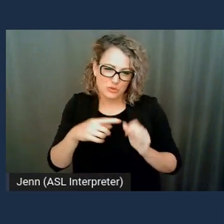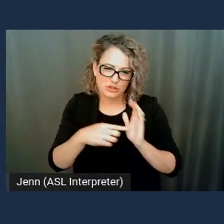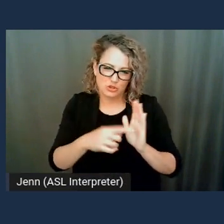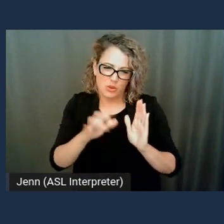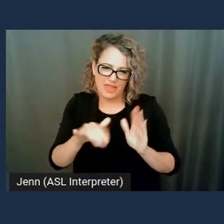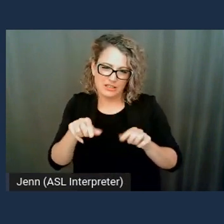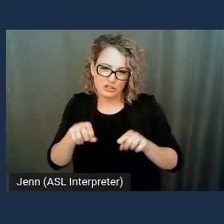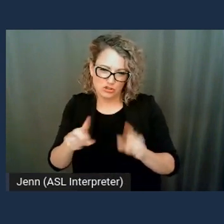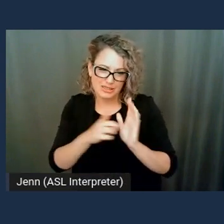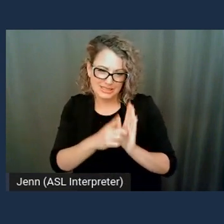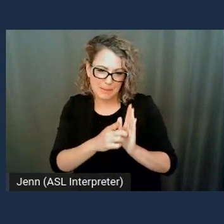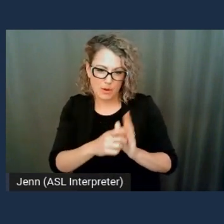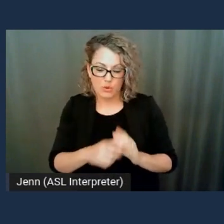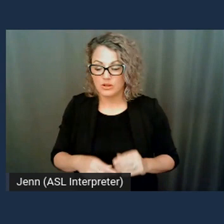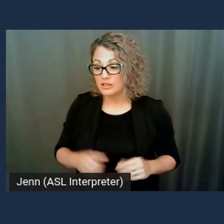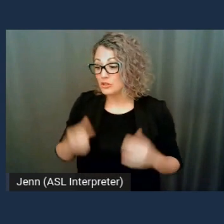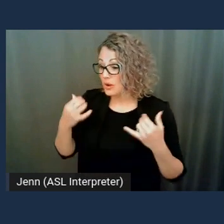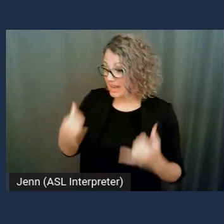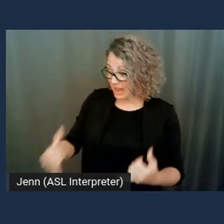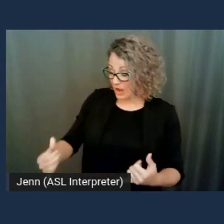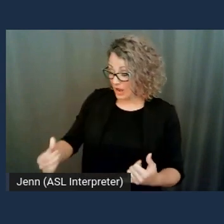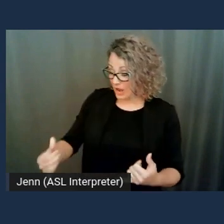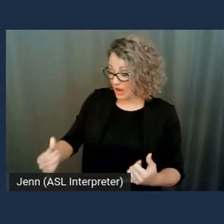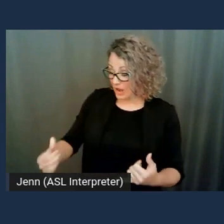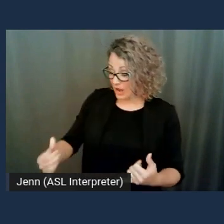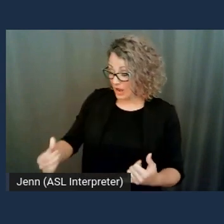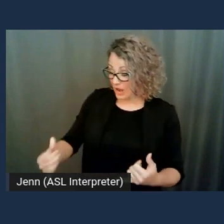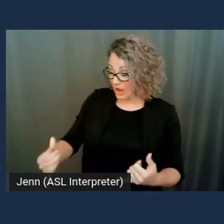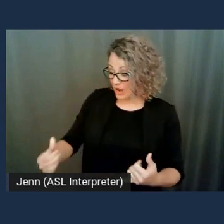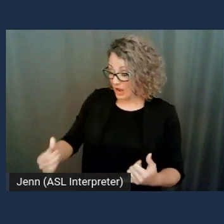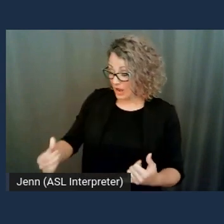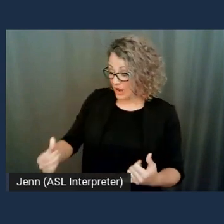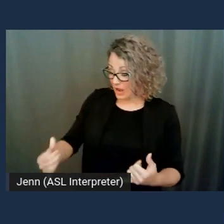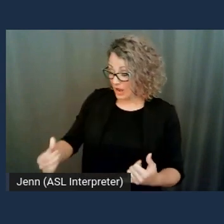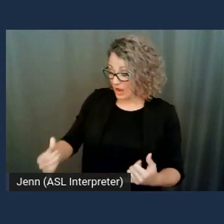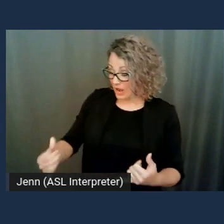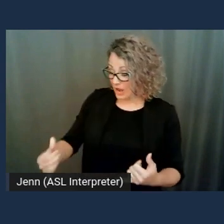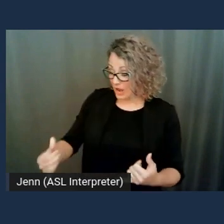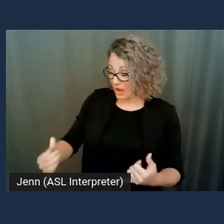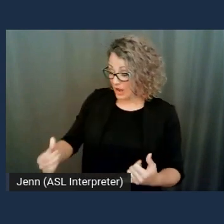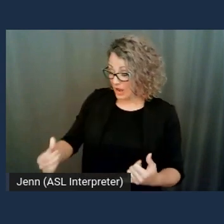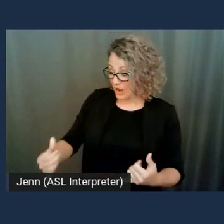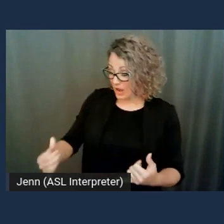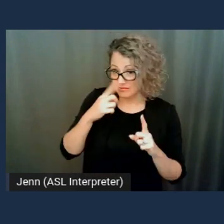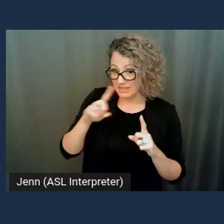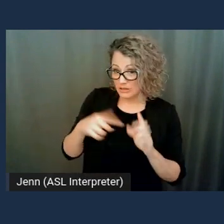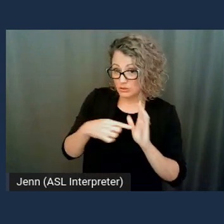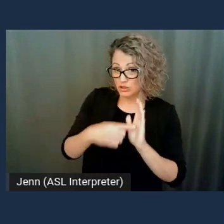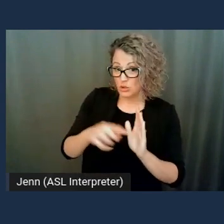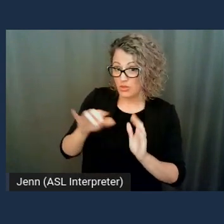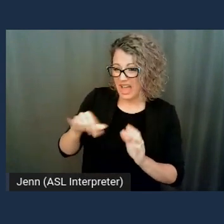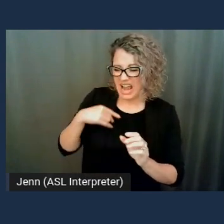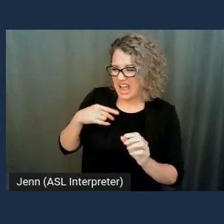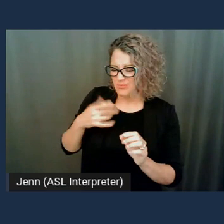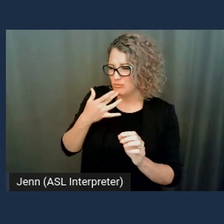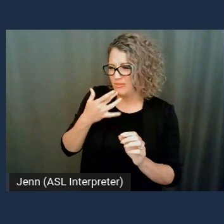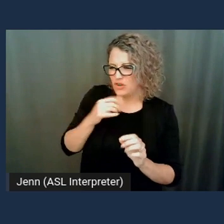how authentication works, I want to opt out of Voice ID. Can you show that? Yep,